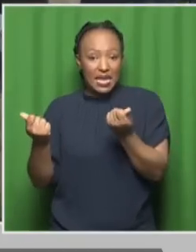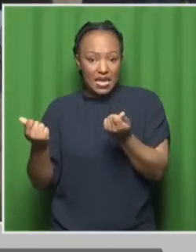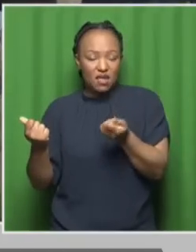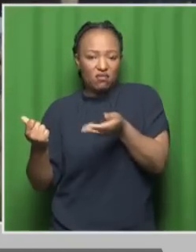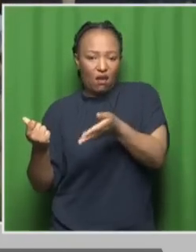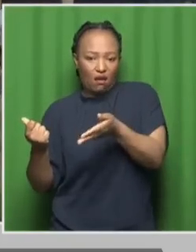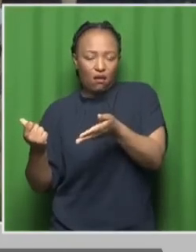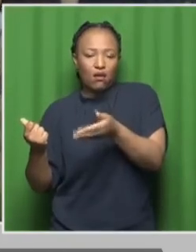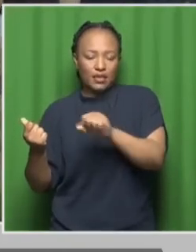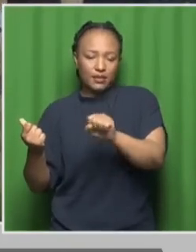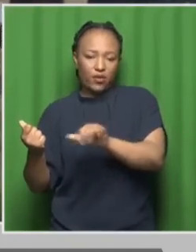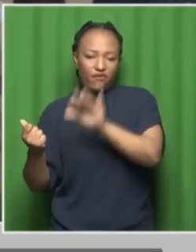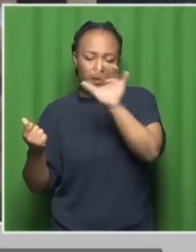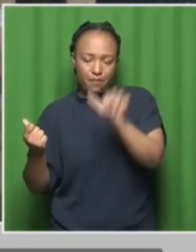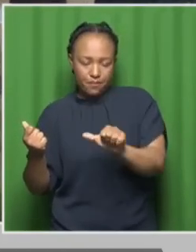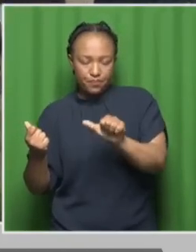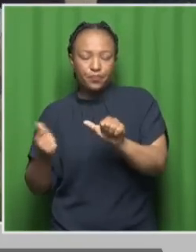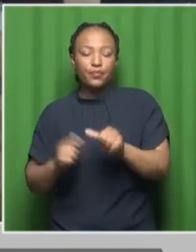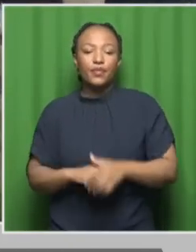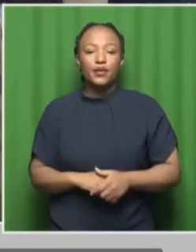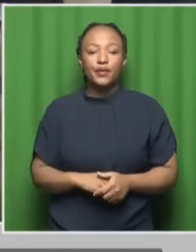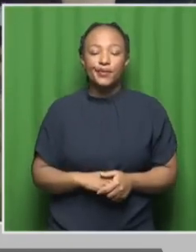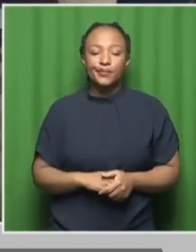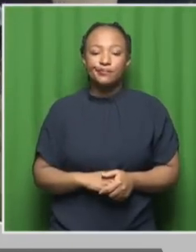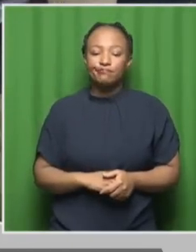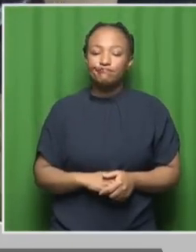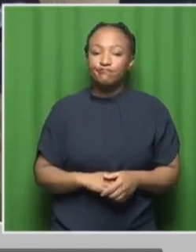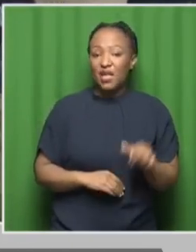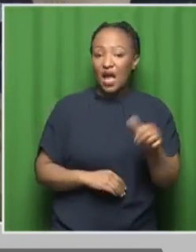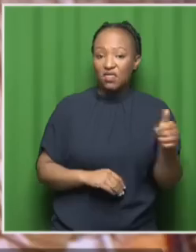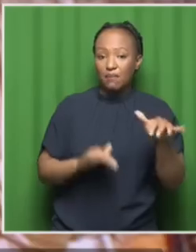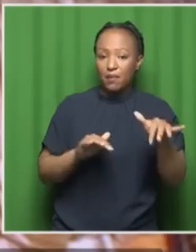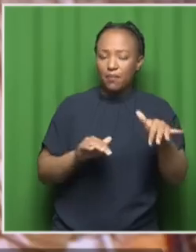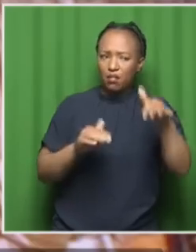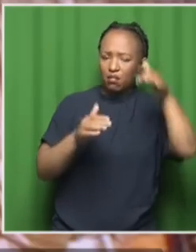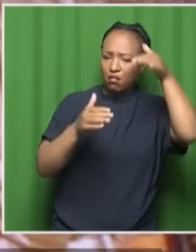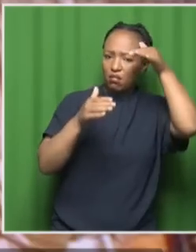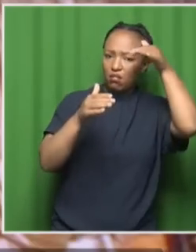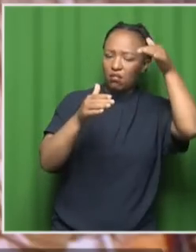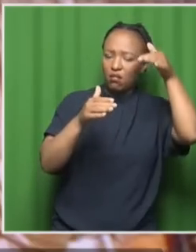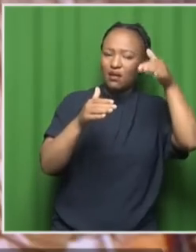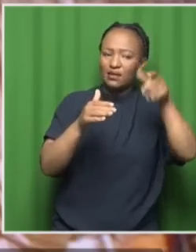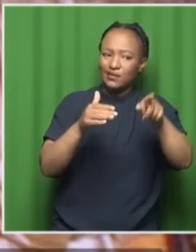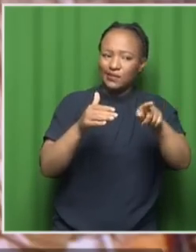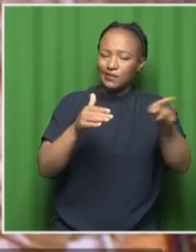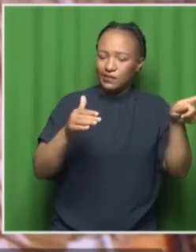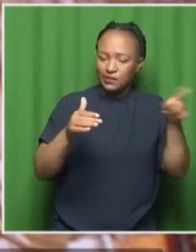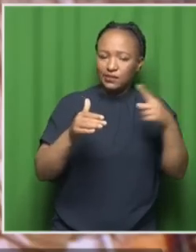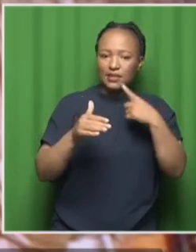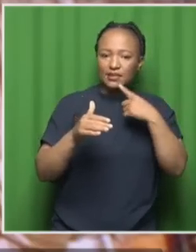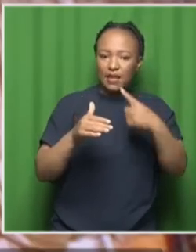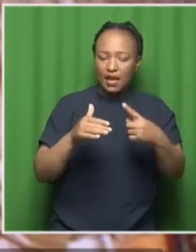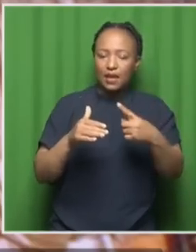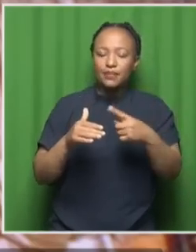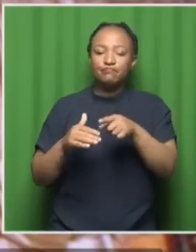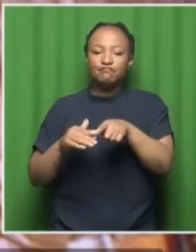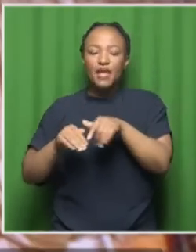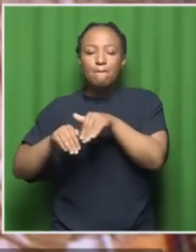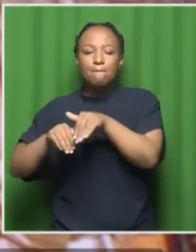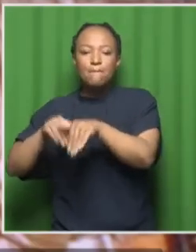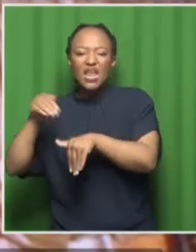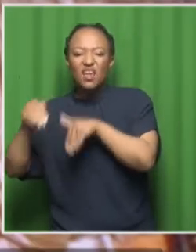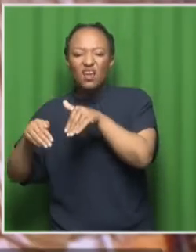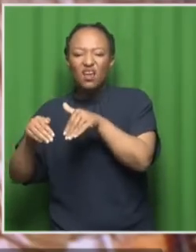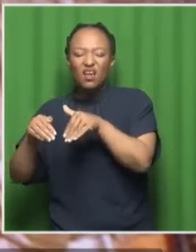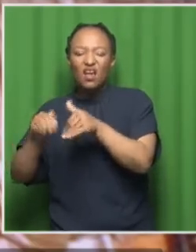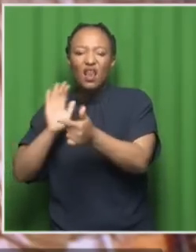Africa. So some experts are saying that what is currently happening with the illegal mining activity,